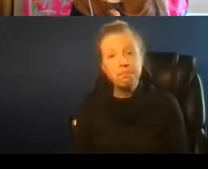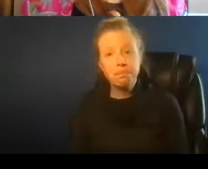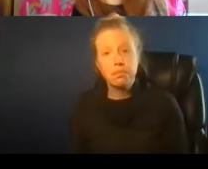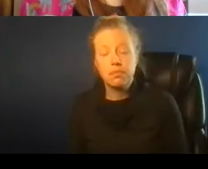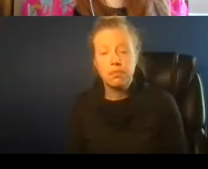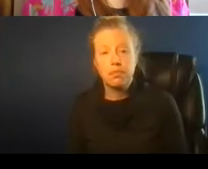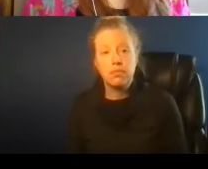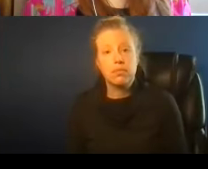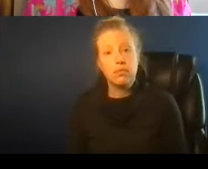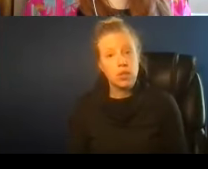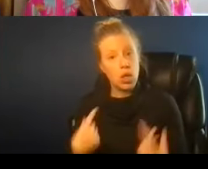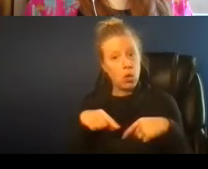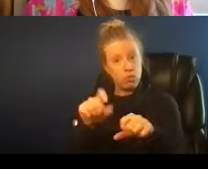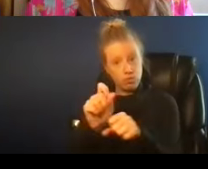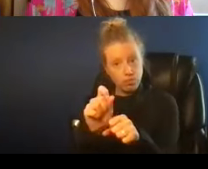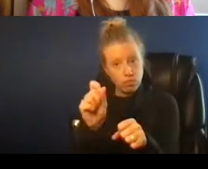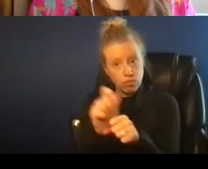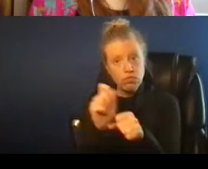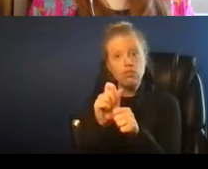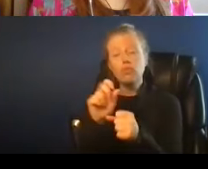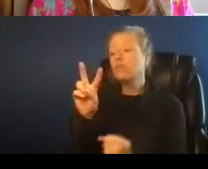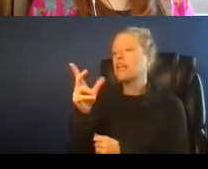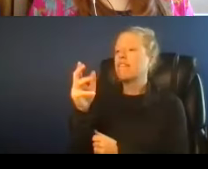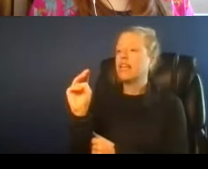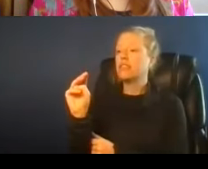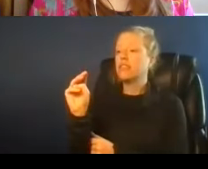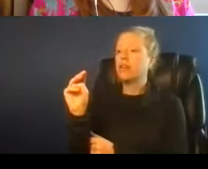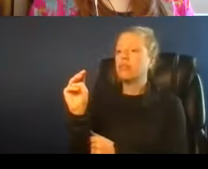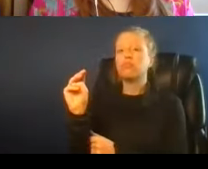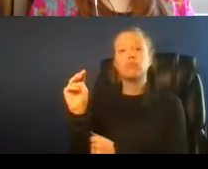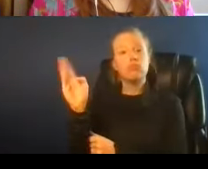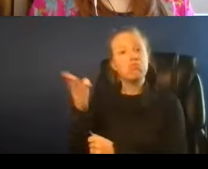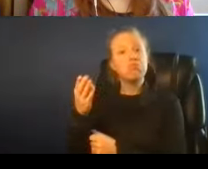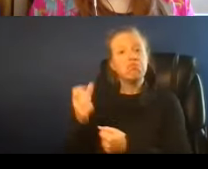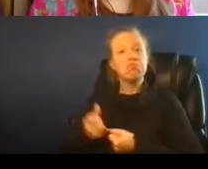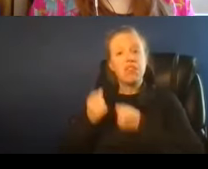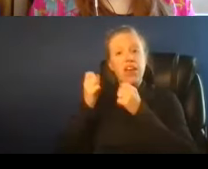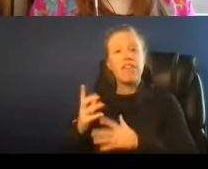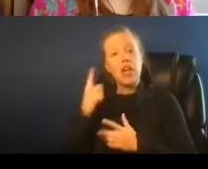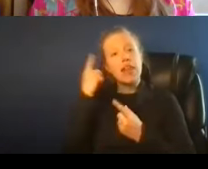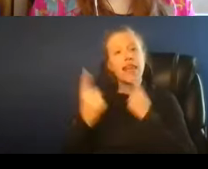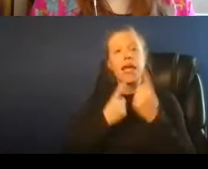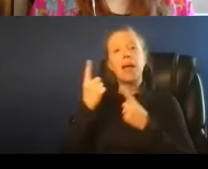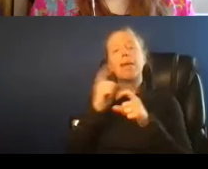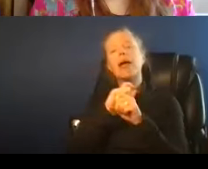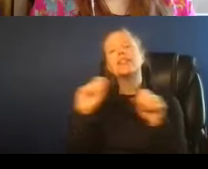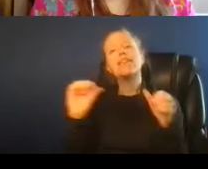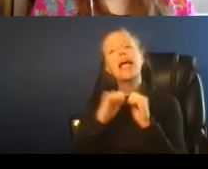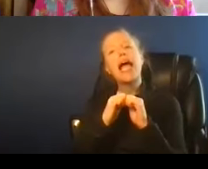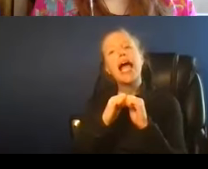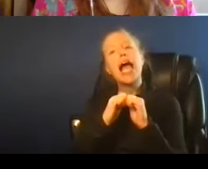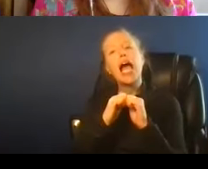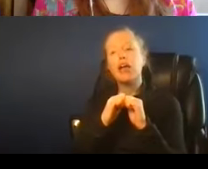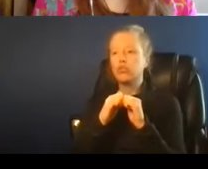And when we're working with victim survivors, um, we think about safety a lot in terms of